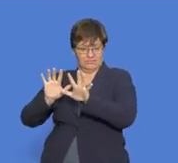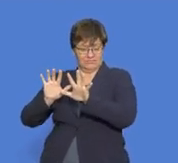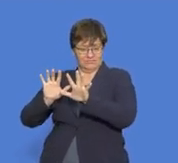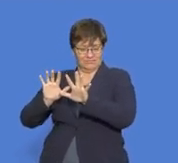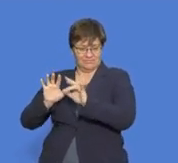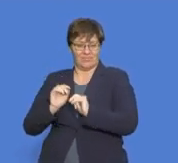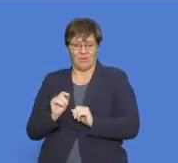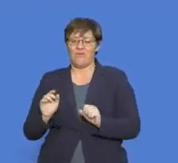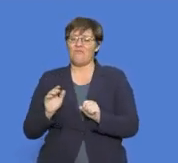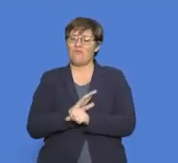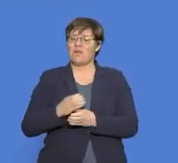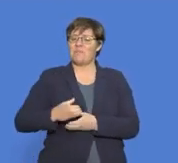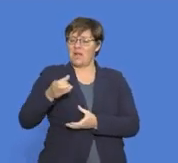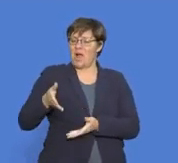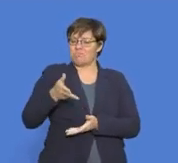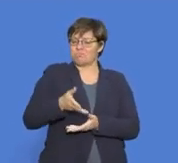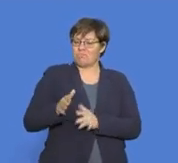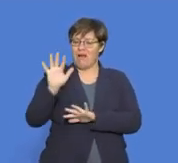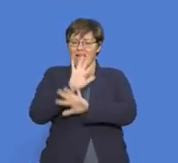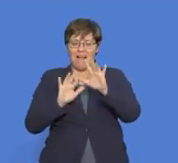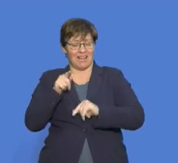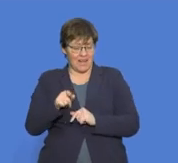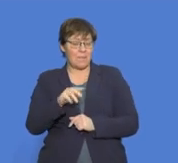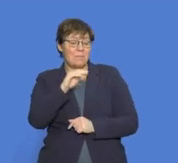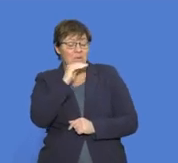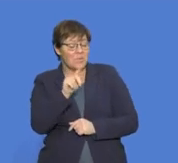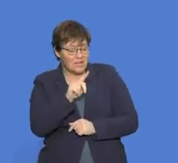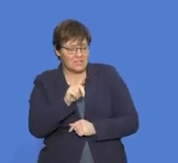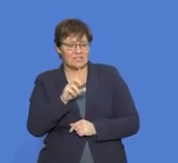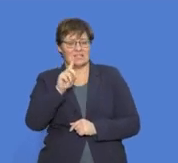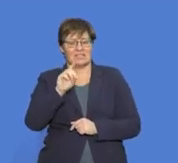entire beaker. And that is called diffusion.